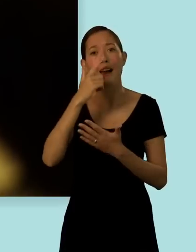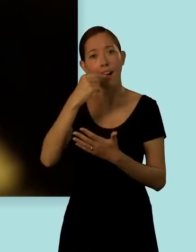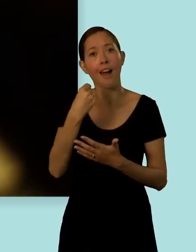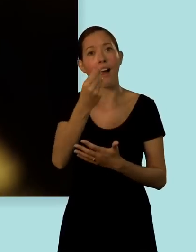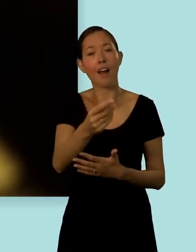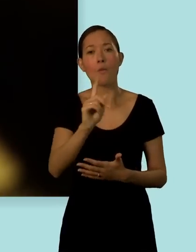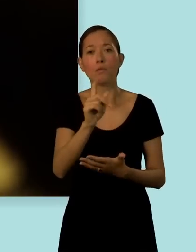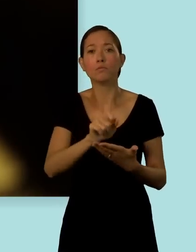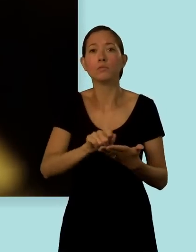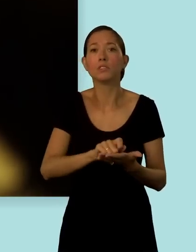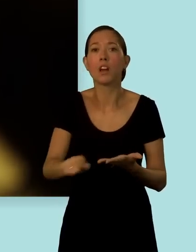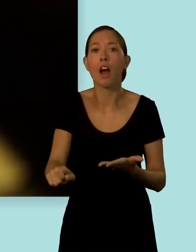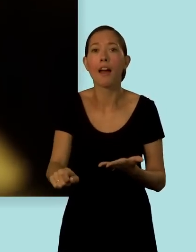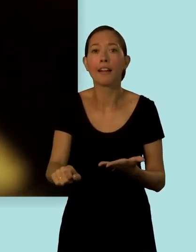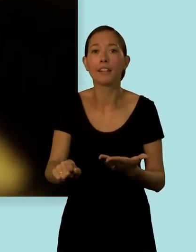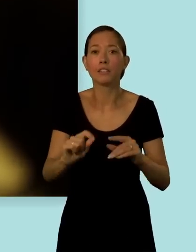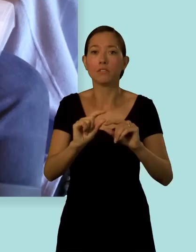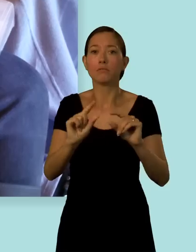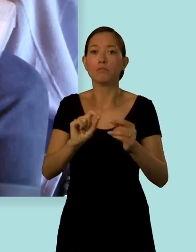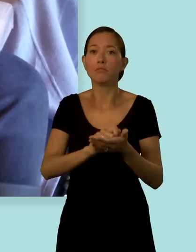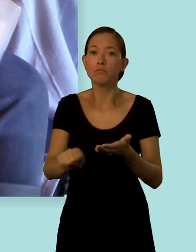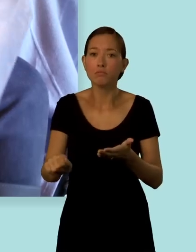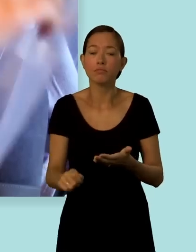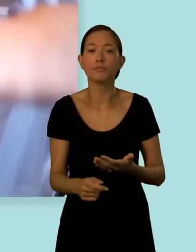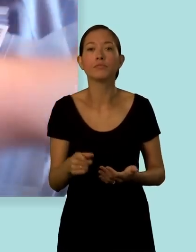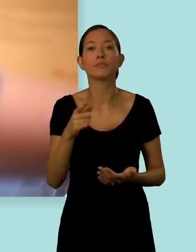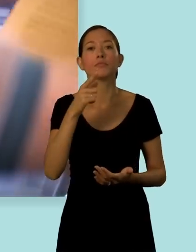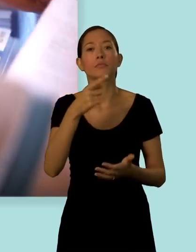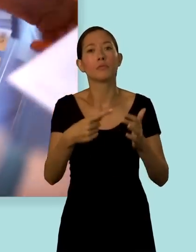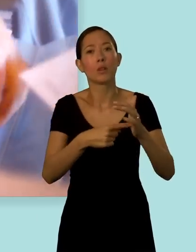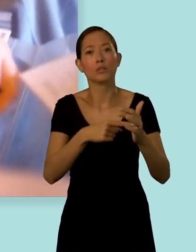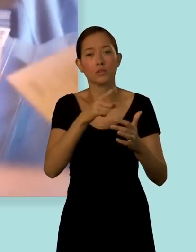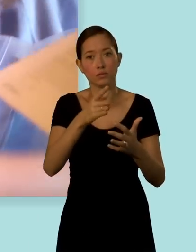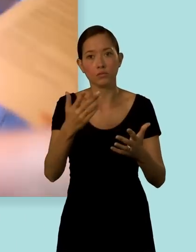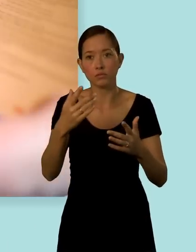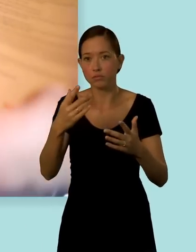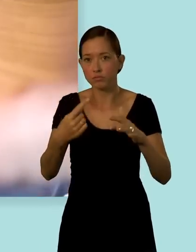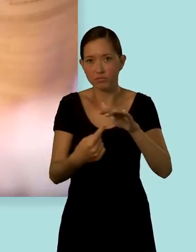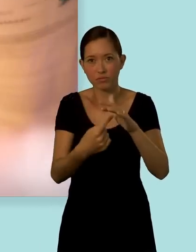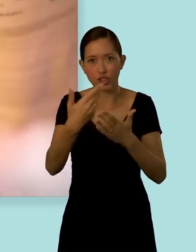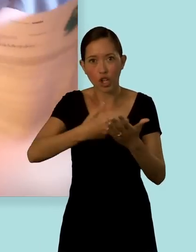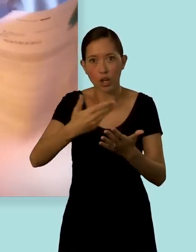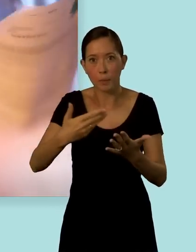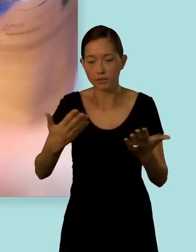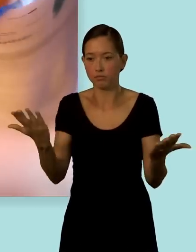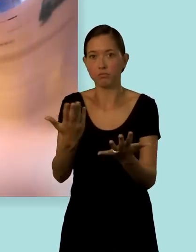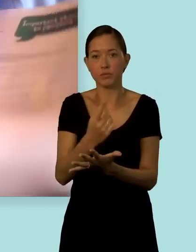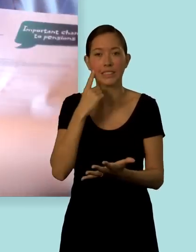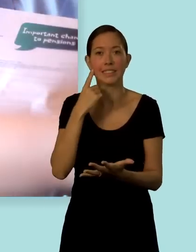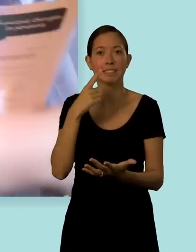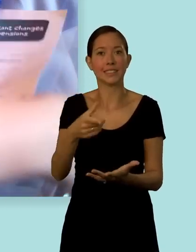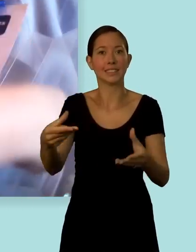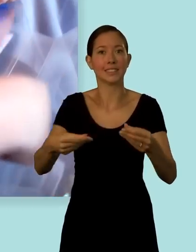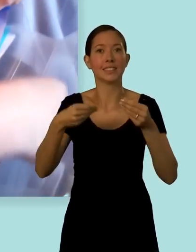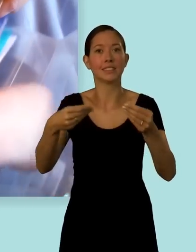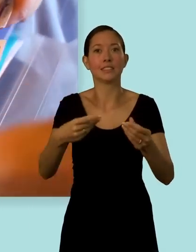alternatives, such as a chip and signature card. It's also important to make sure that all your essential documents can be found easily. This